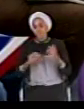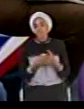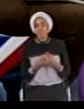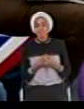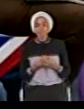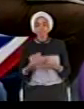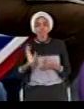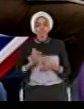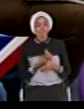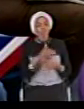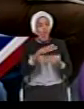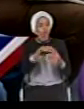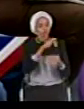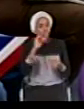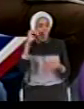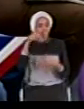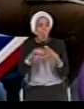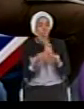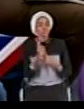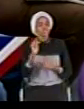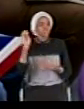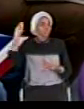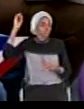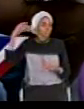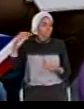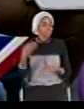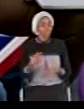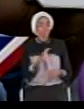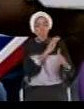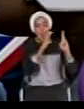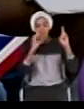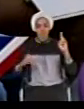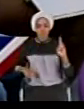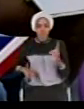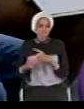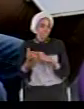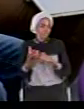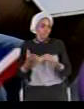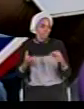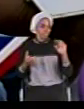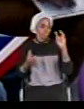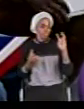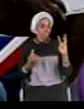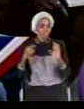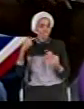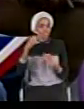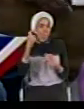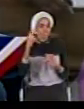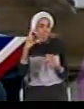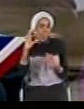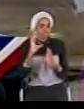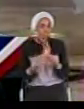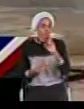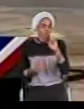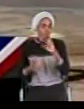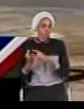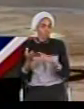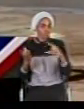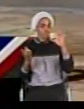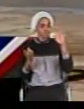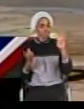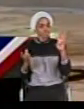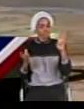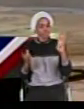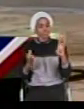Christ. Our calling into the grace of Christ. Look at verse 6, Galatians chapter 1, verse